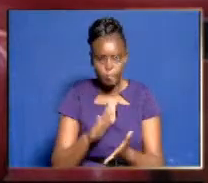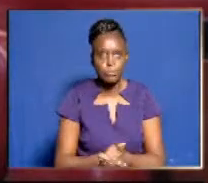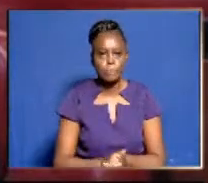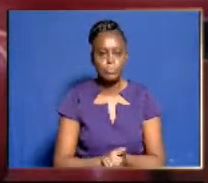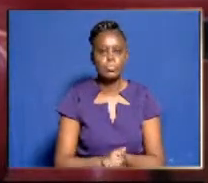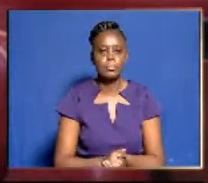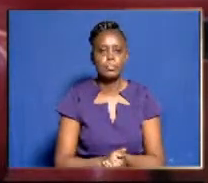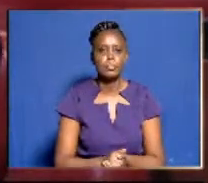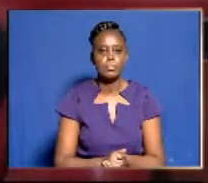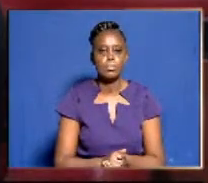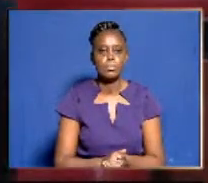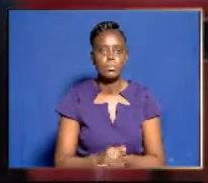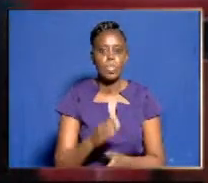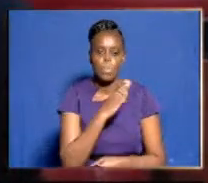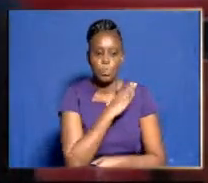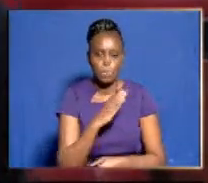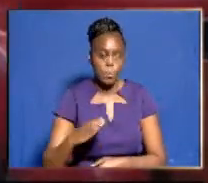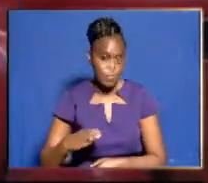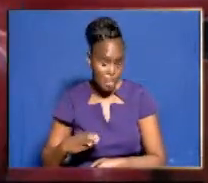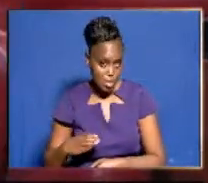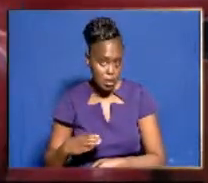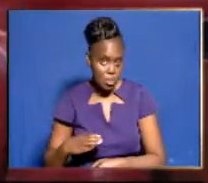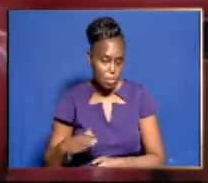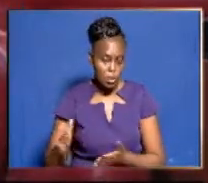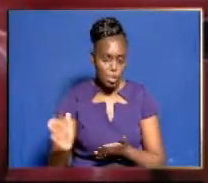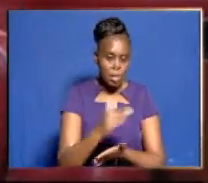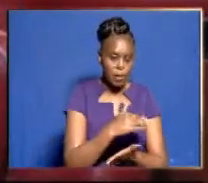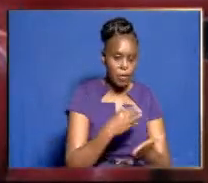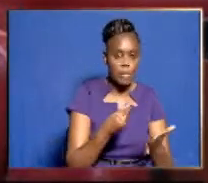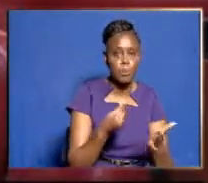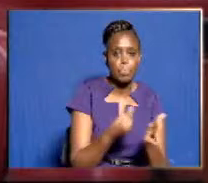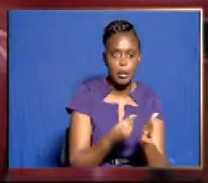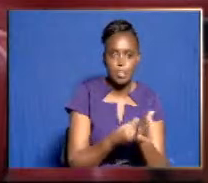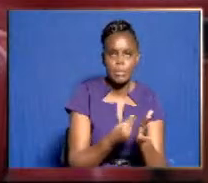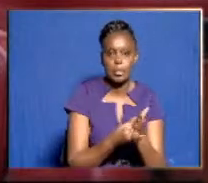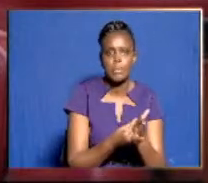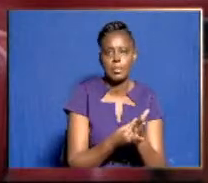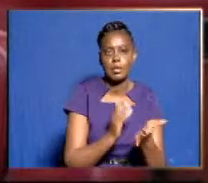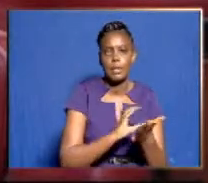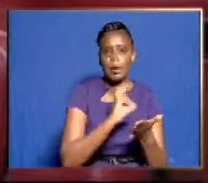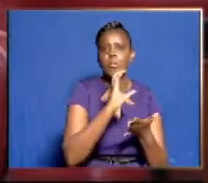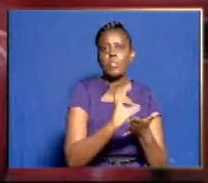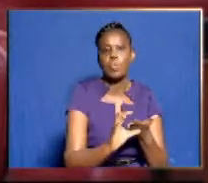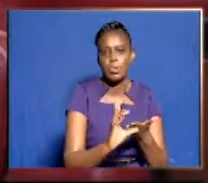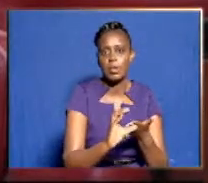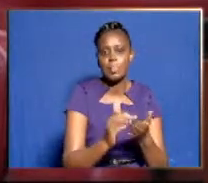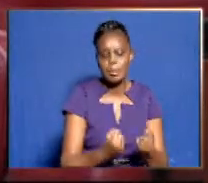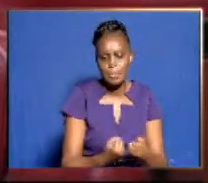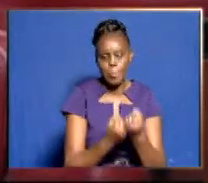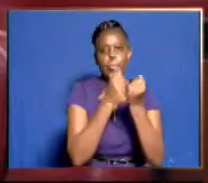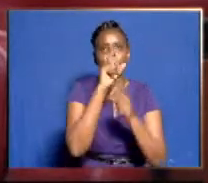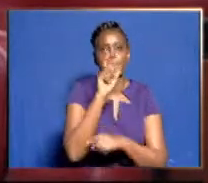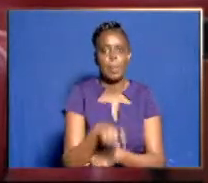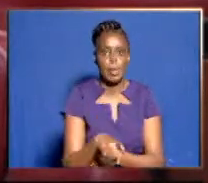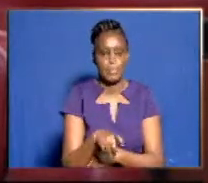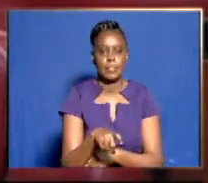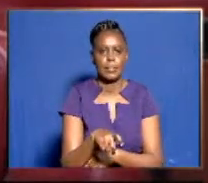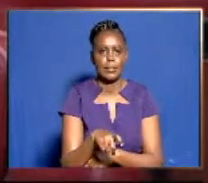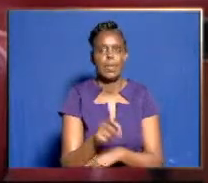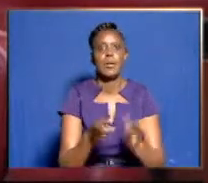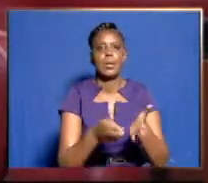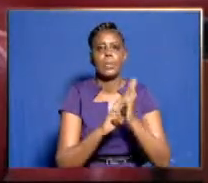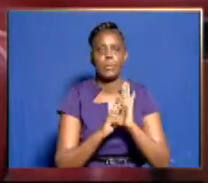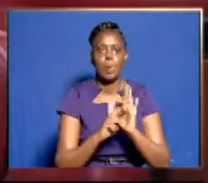Speaker, a commission such as the Commission on Revenue Allocation requires support so that we can